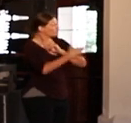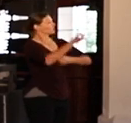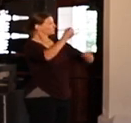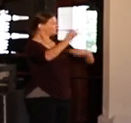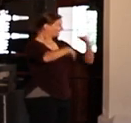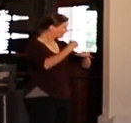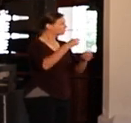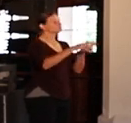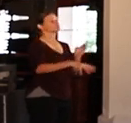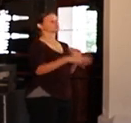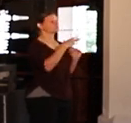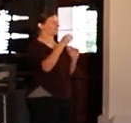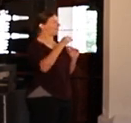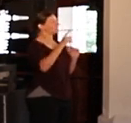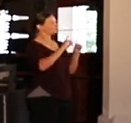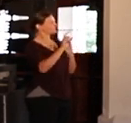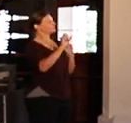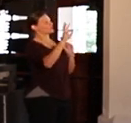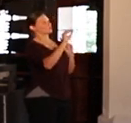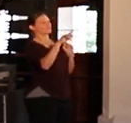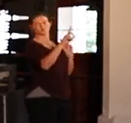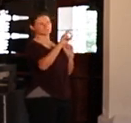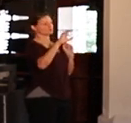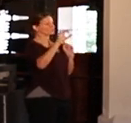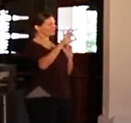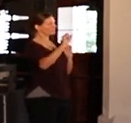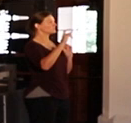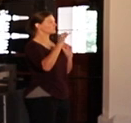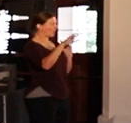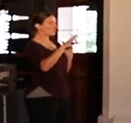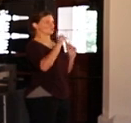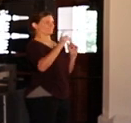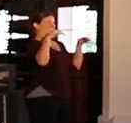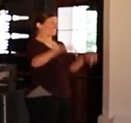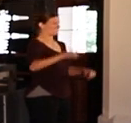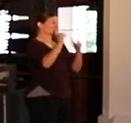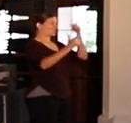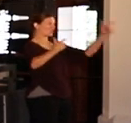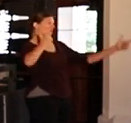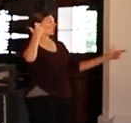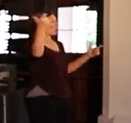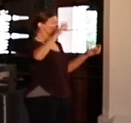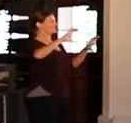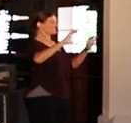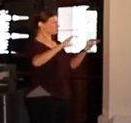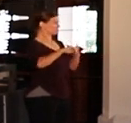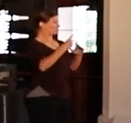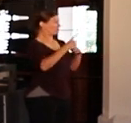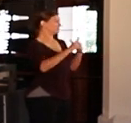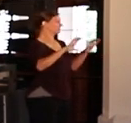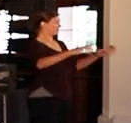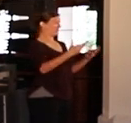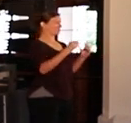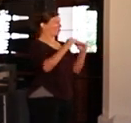Woodruff scholars, we are absolutely delighted to have one of the largest entering classes in our history. You're over